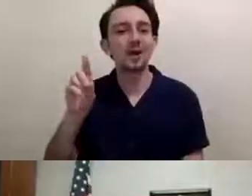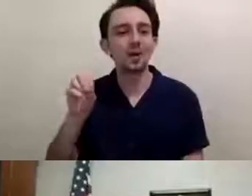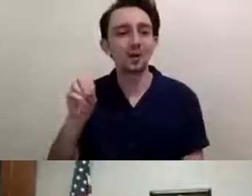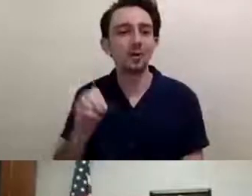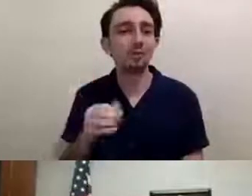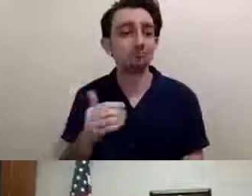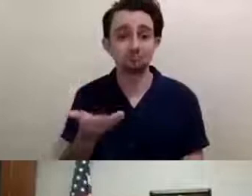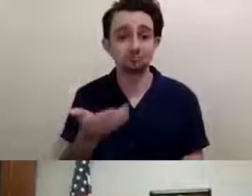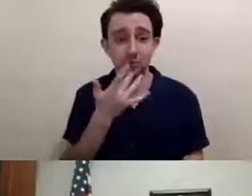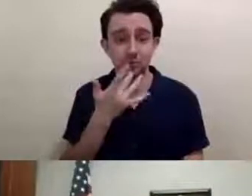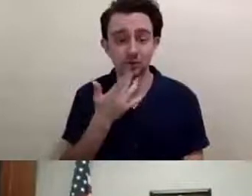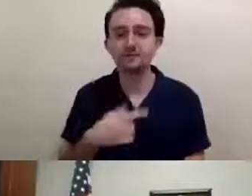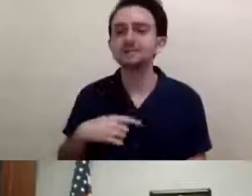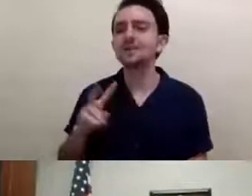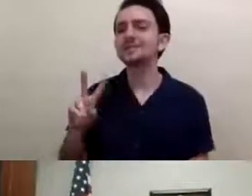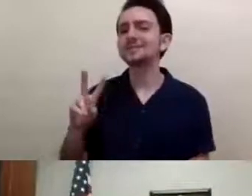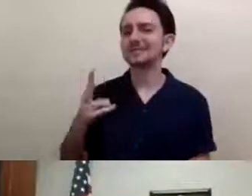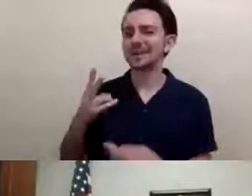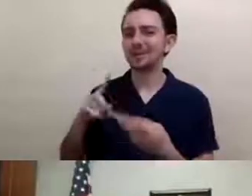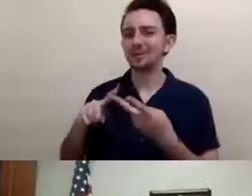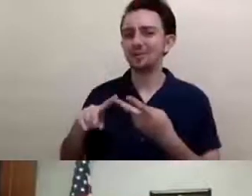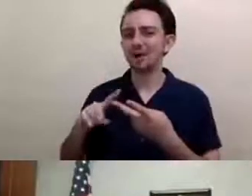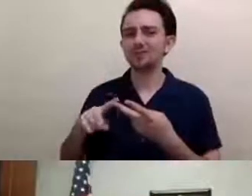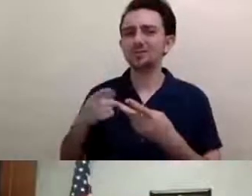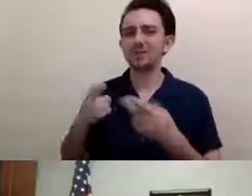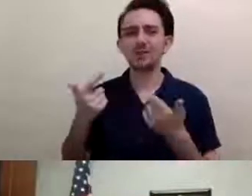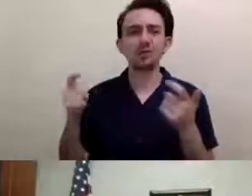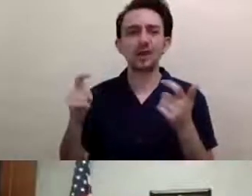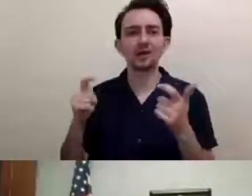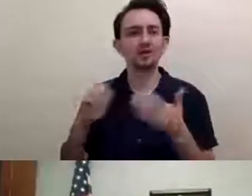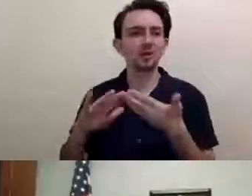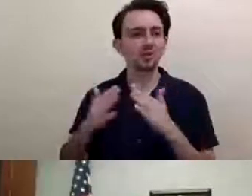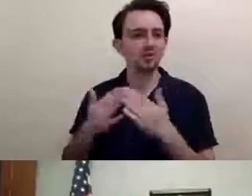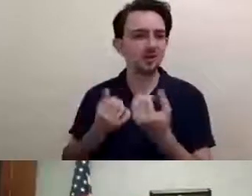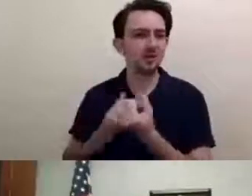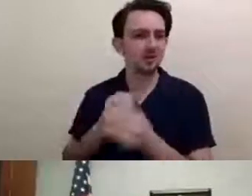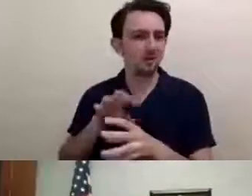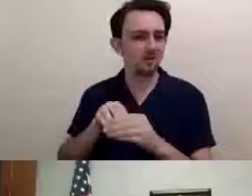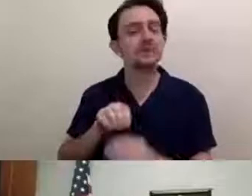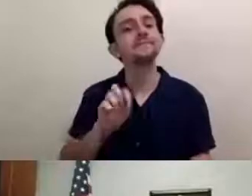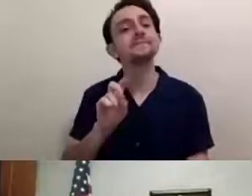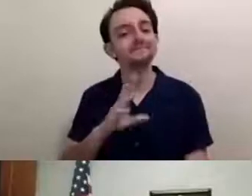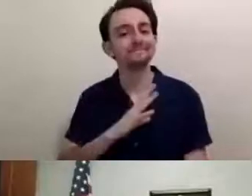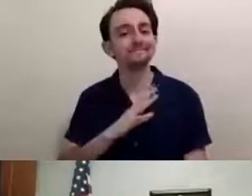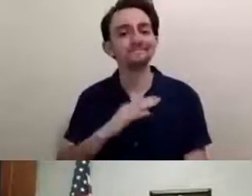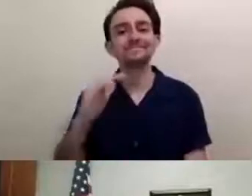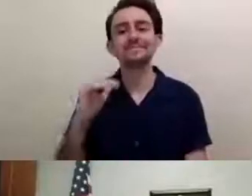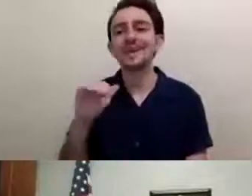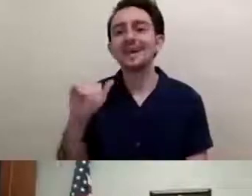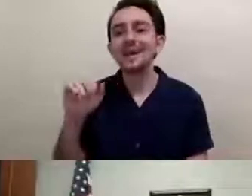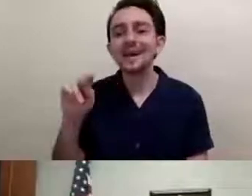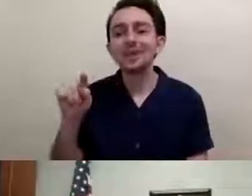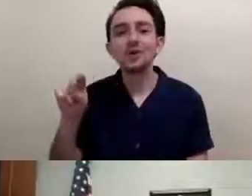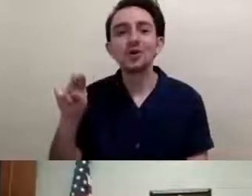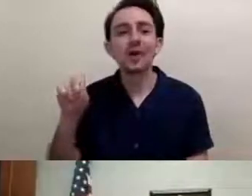I'll go on the second one, the Creative Community Empowerment Plan. Great. And Tanetta, my beautiful